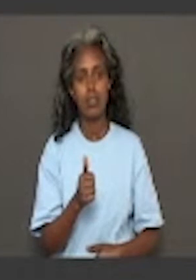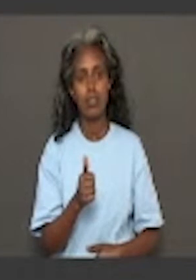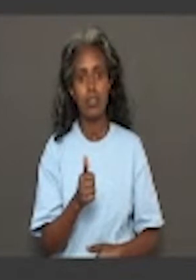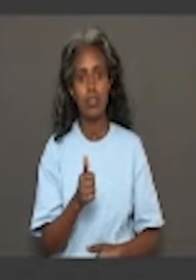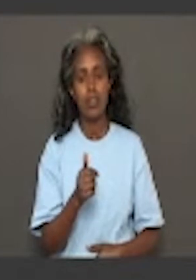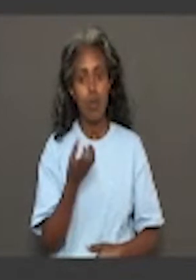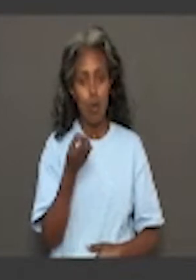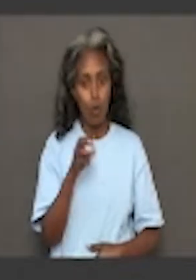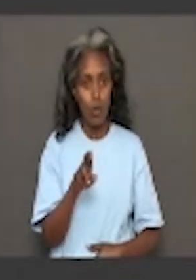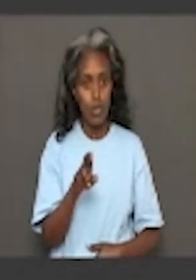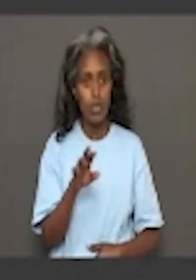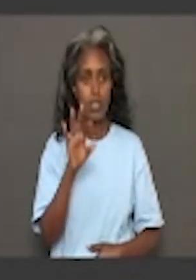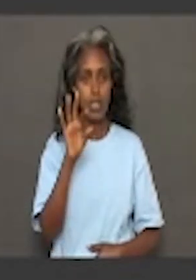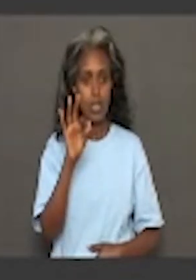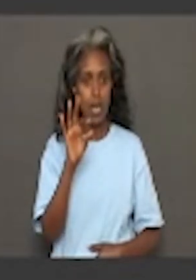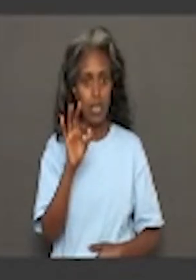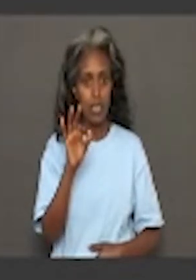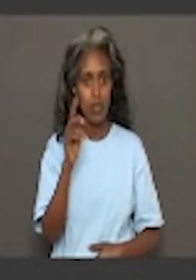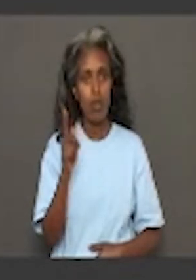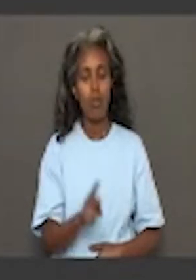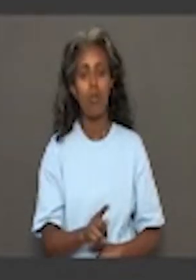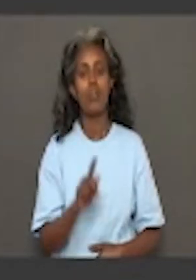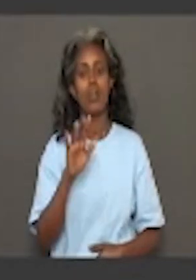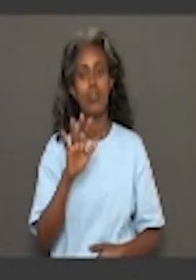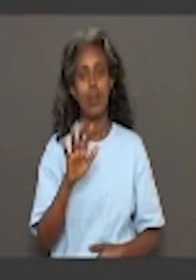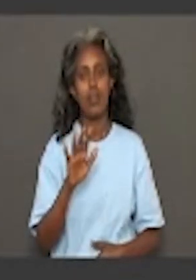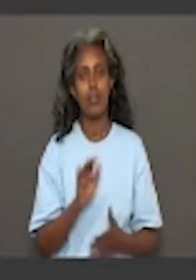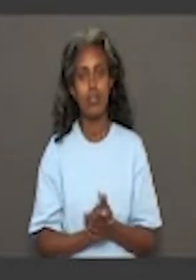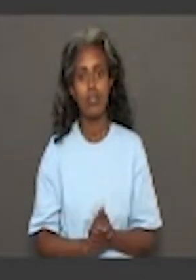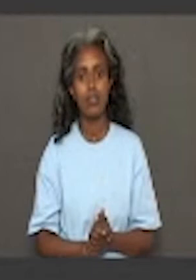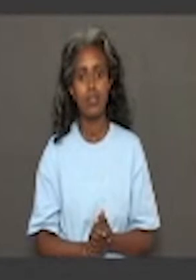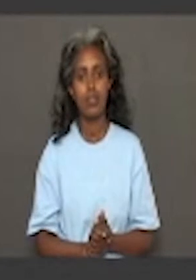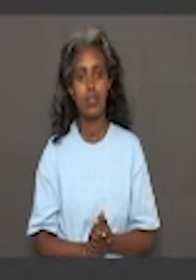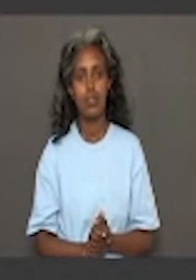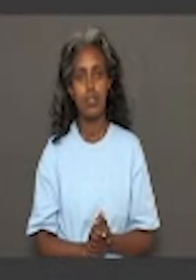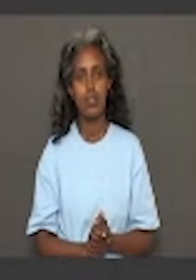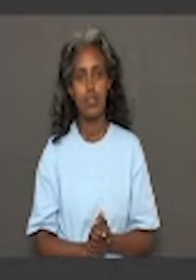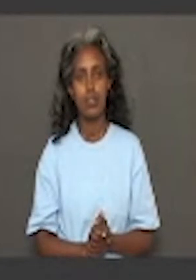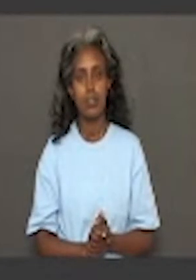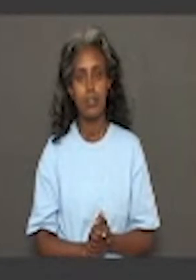10, or 9 over 5.